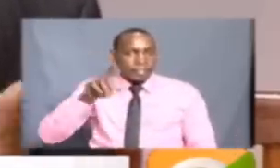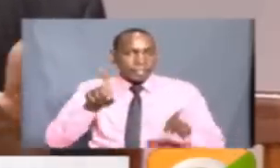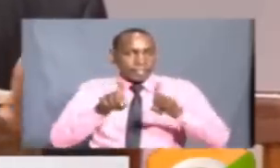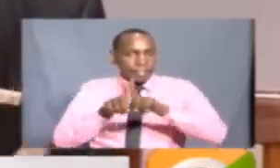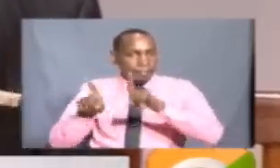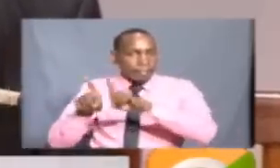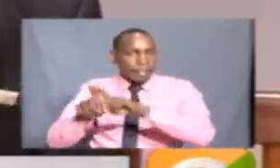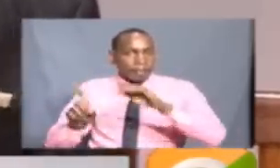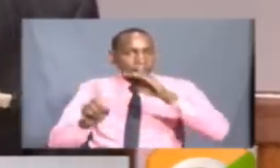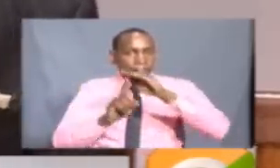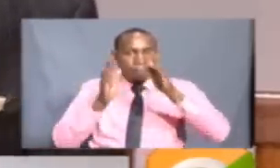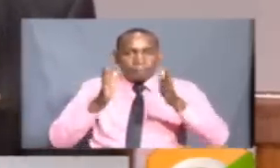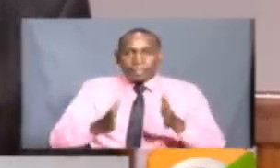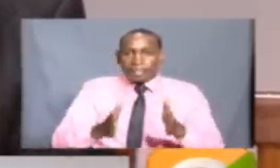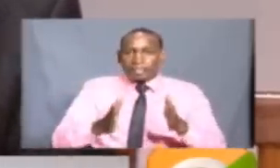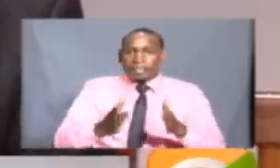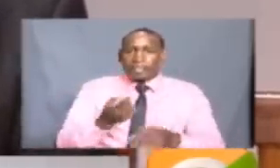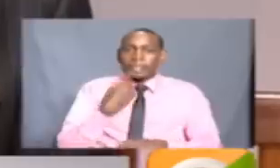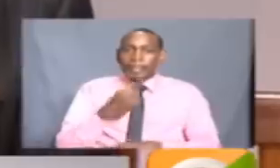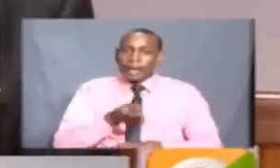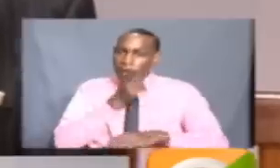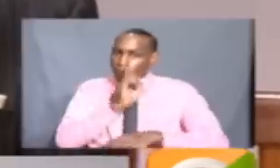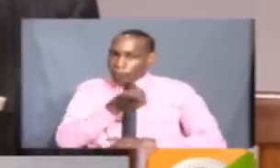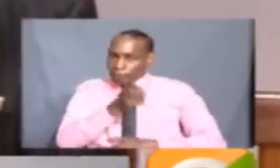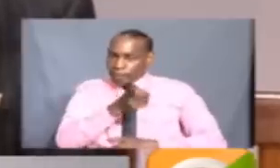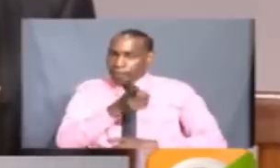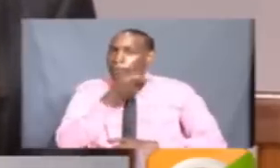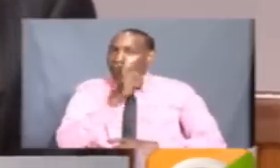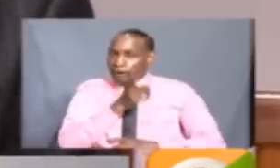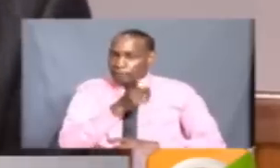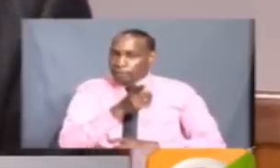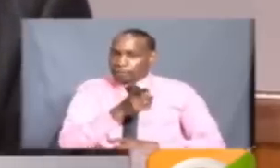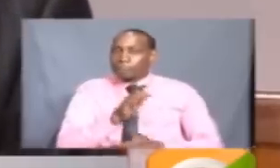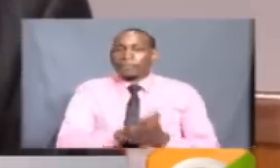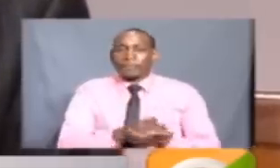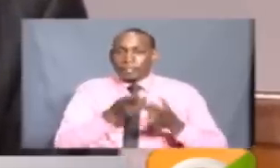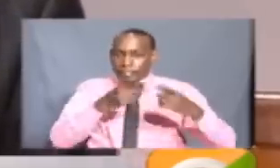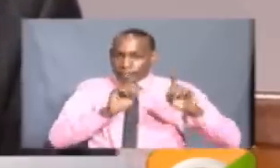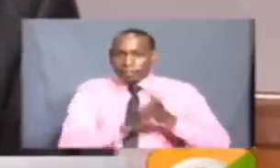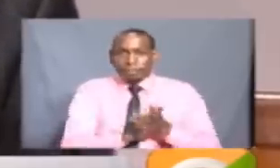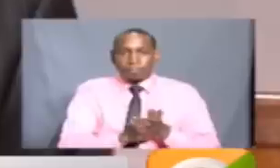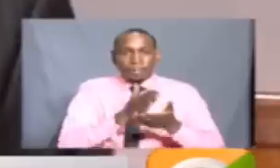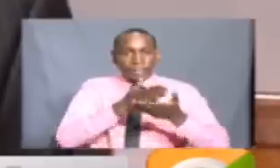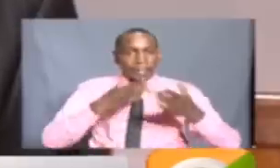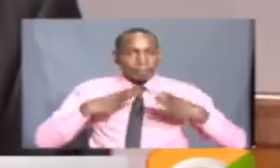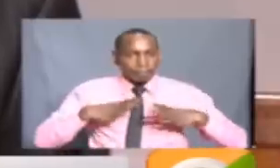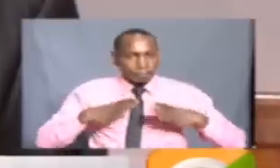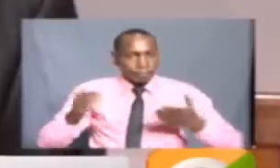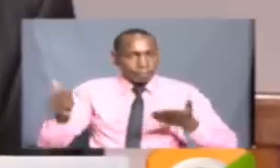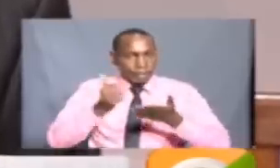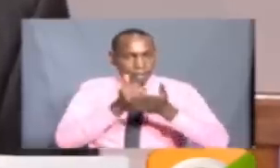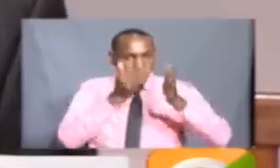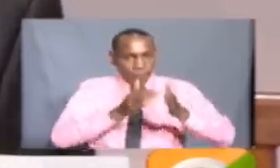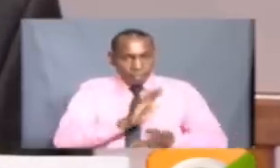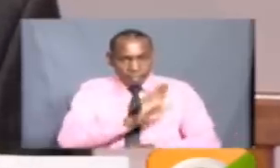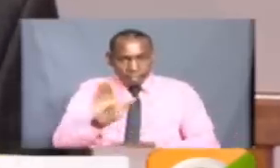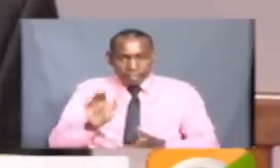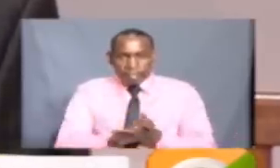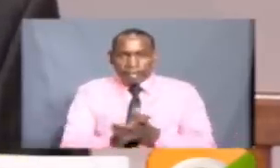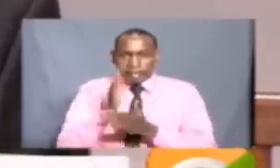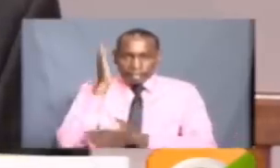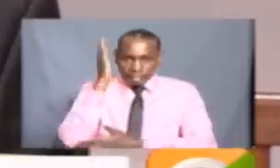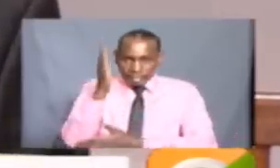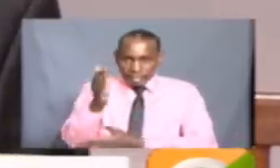cabinet secretary and tell him, we, utaniona. There are people who are his appointees,